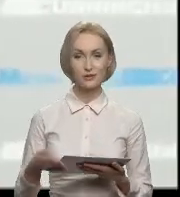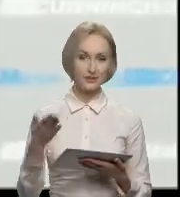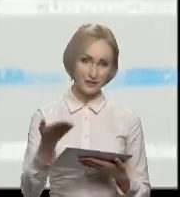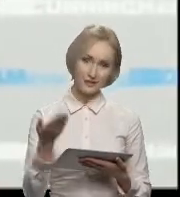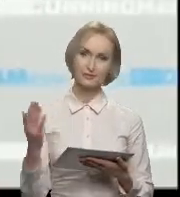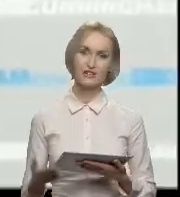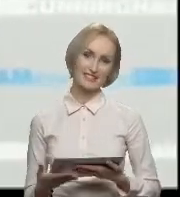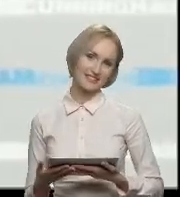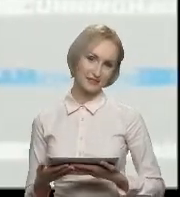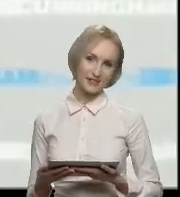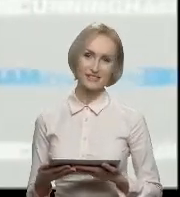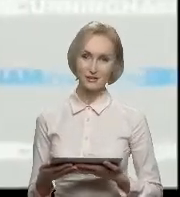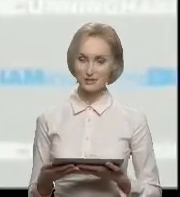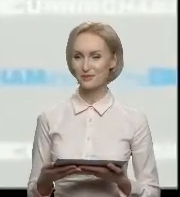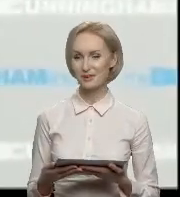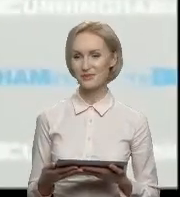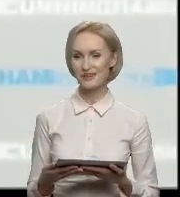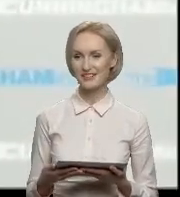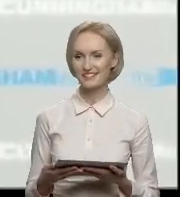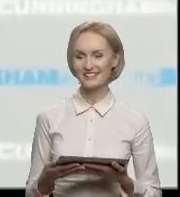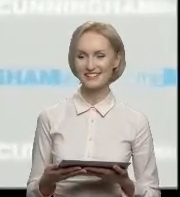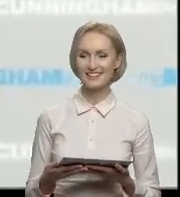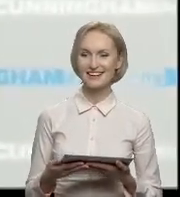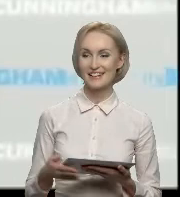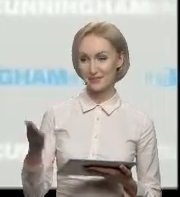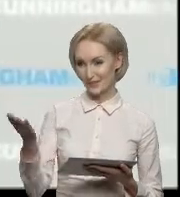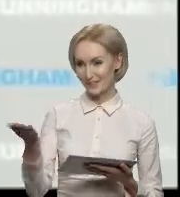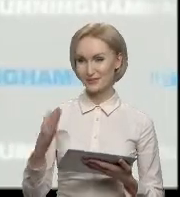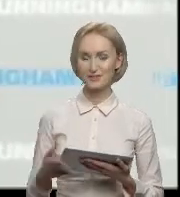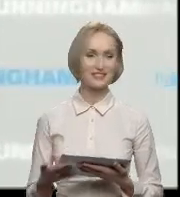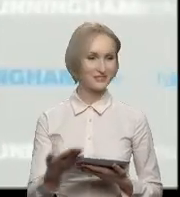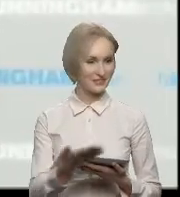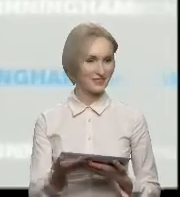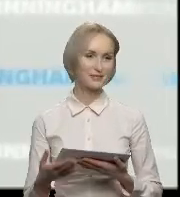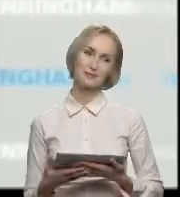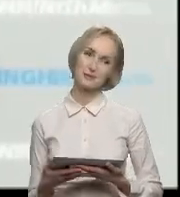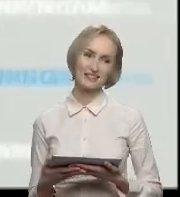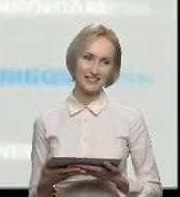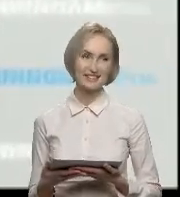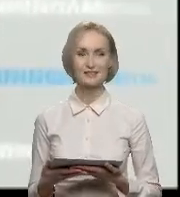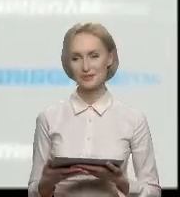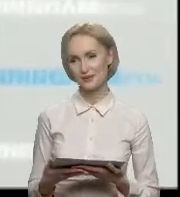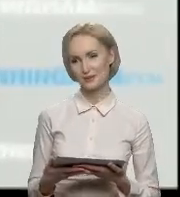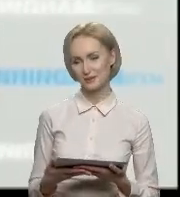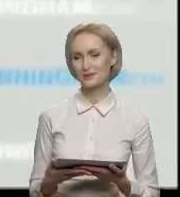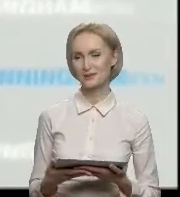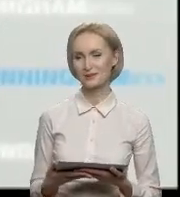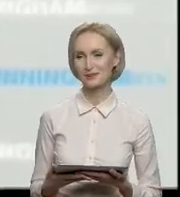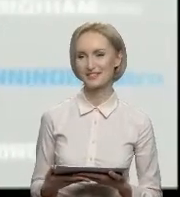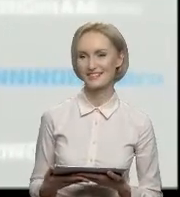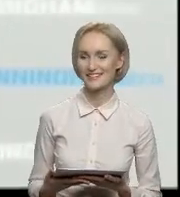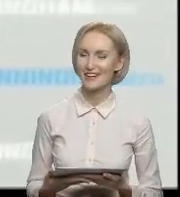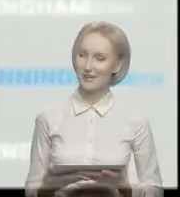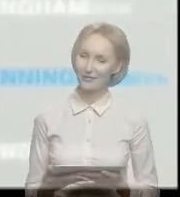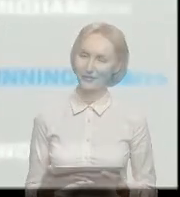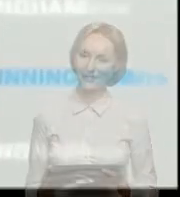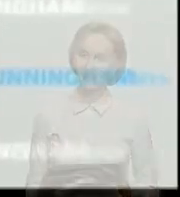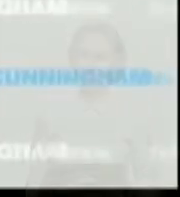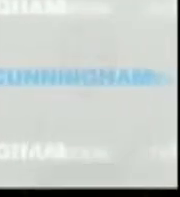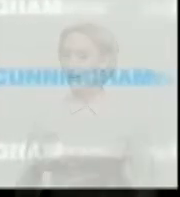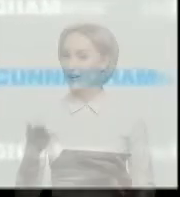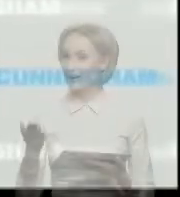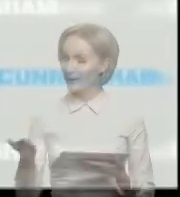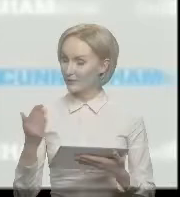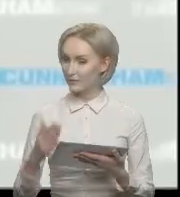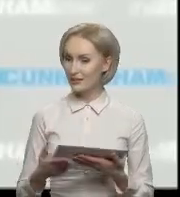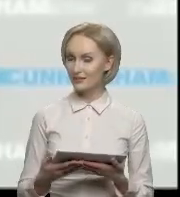you don't bring her. I come over there. Diapers, I can with you don't day. Do nothing. Check all you want to come over there is... And the results you've been waiting. Results you've been waiting